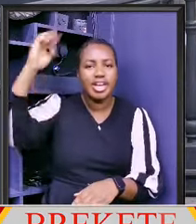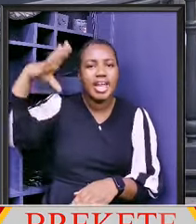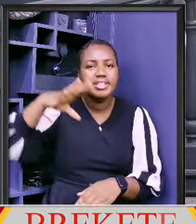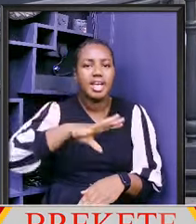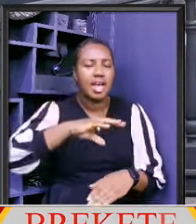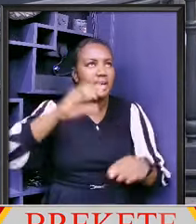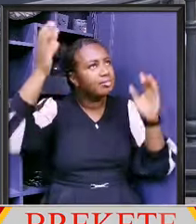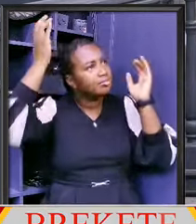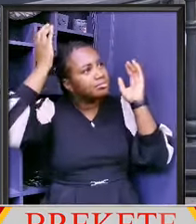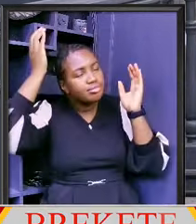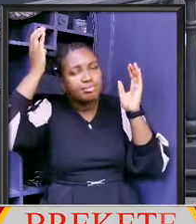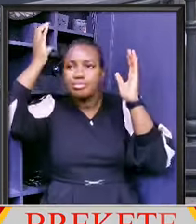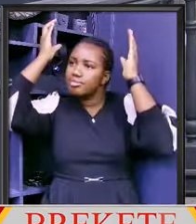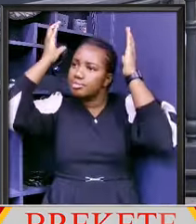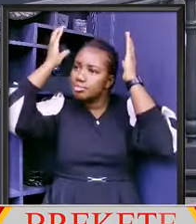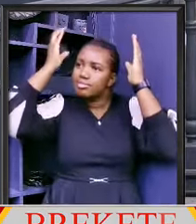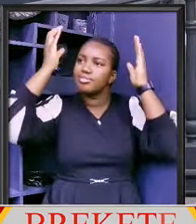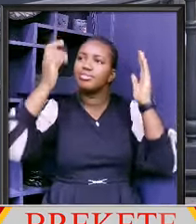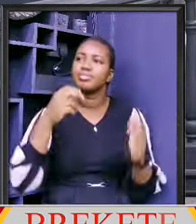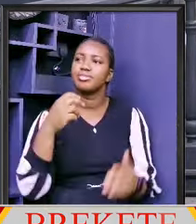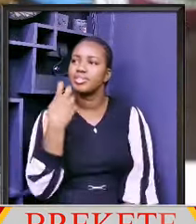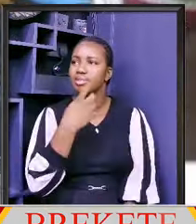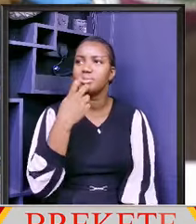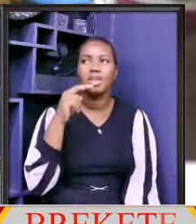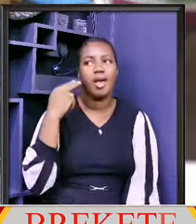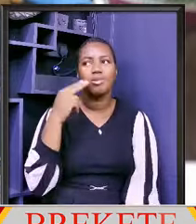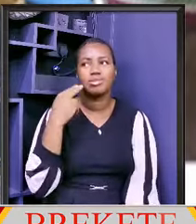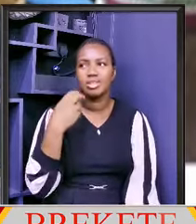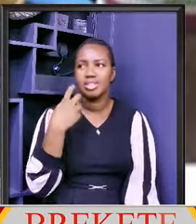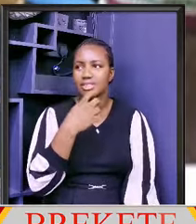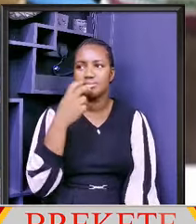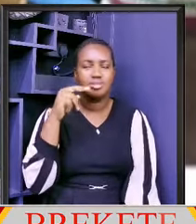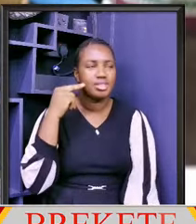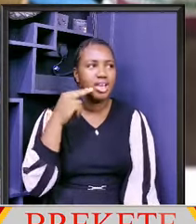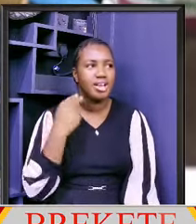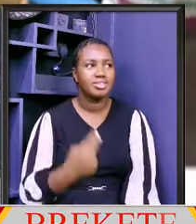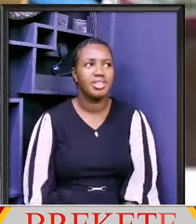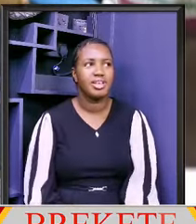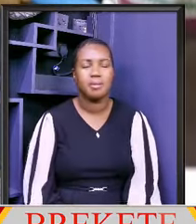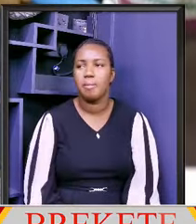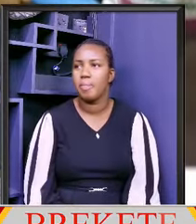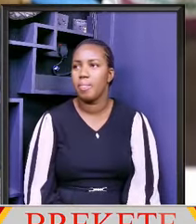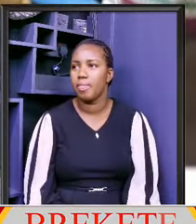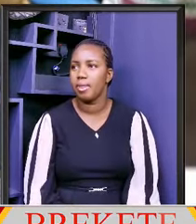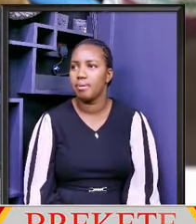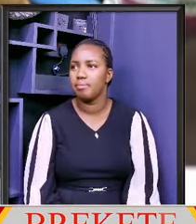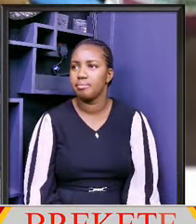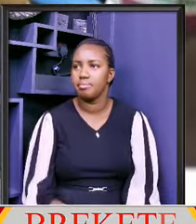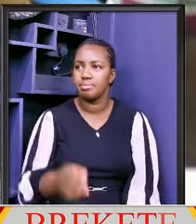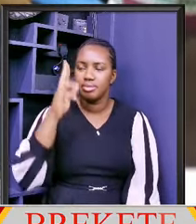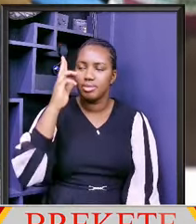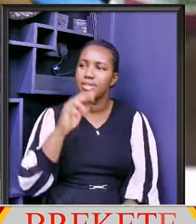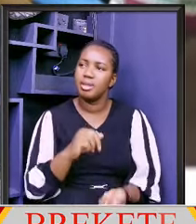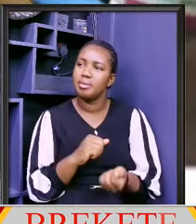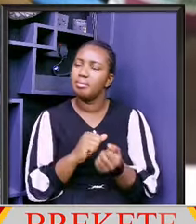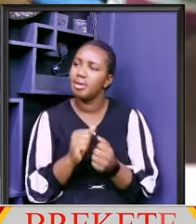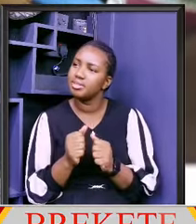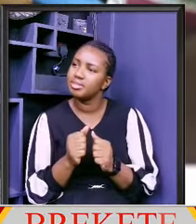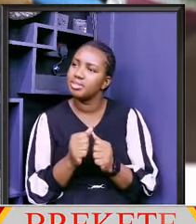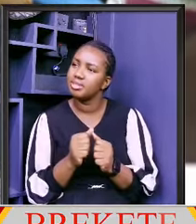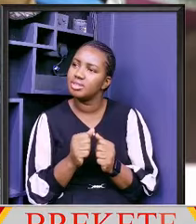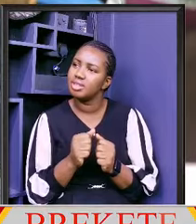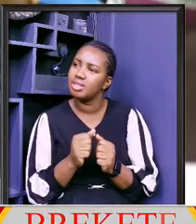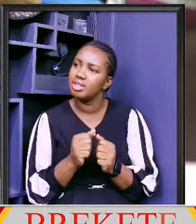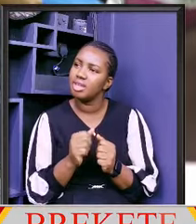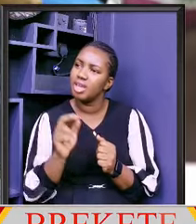say gora dawshe danzaria. Say gora dawshe, say gora dawshe danzaria. It dey pass. You